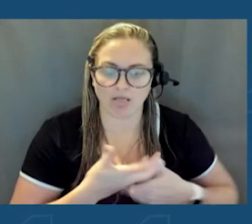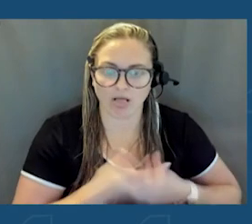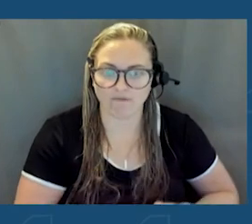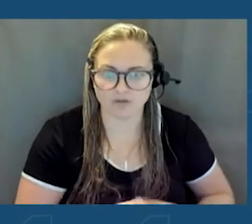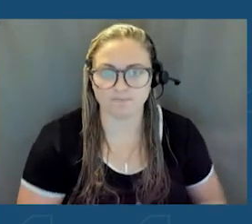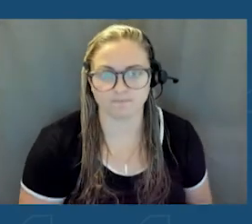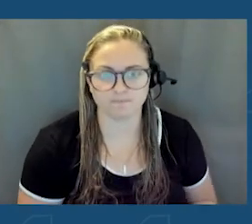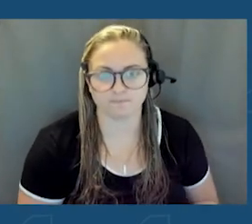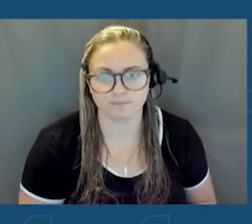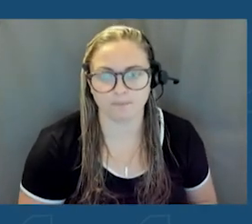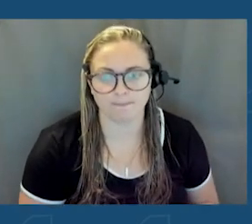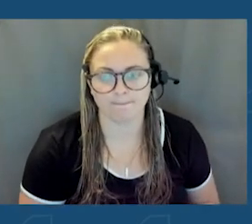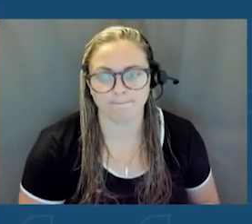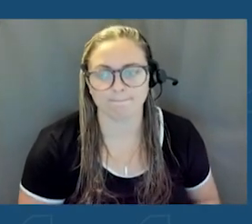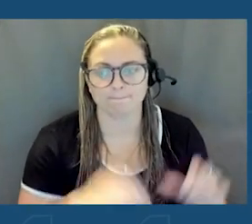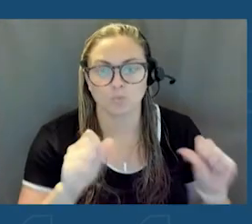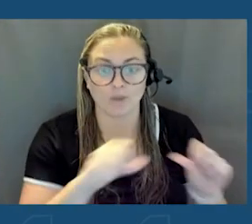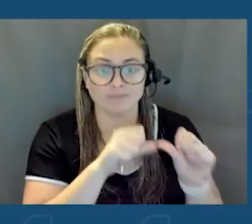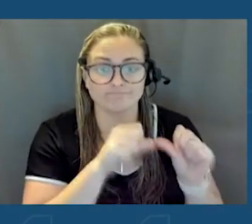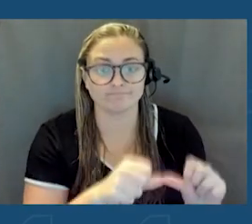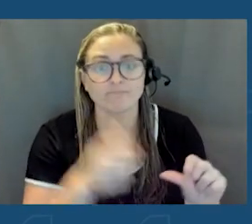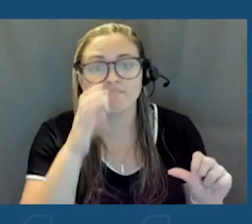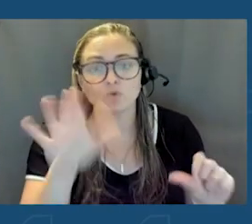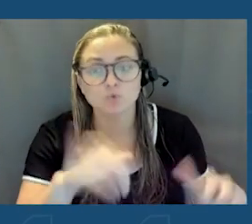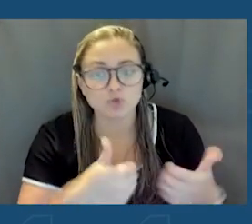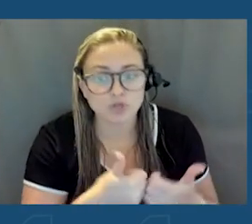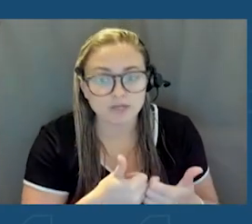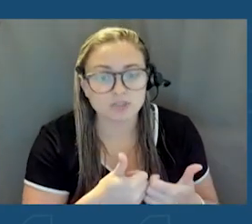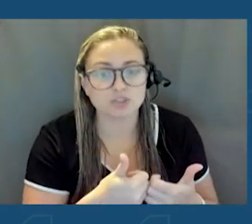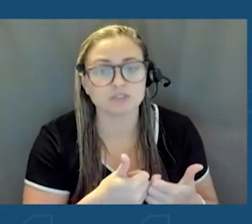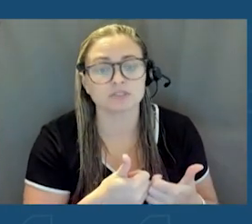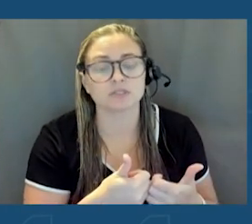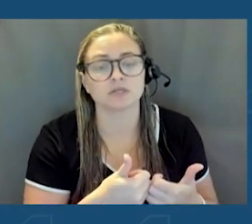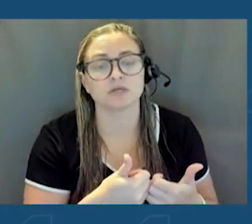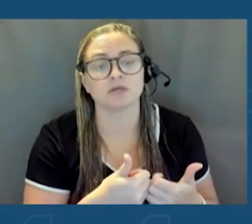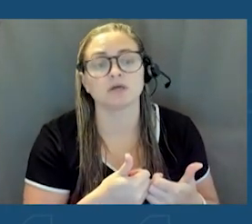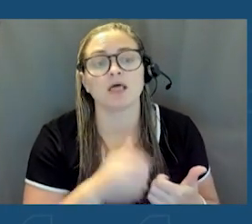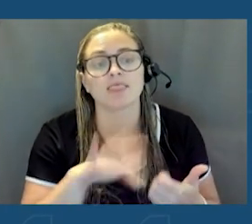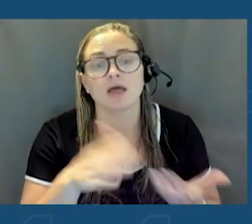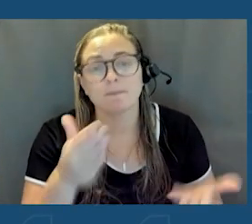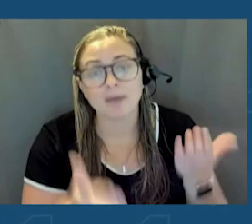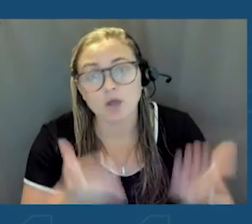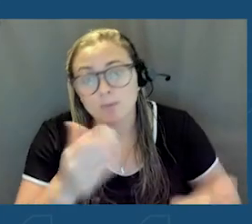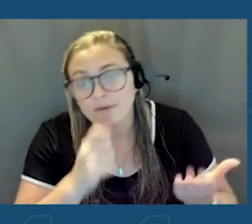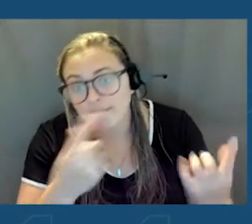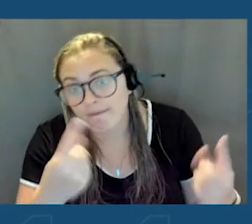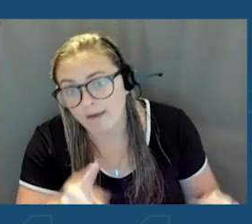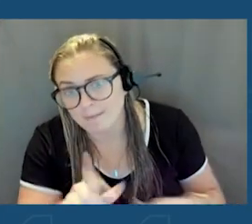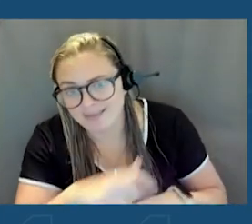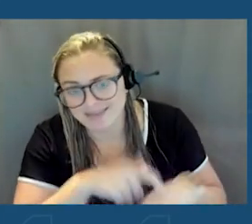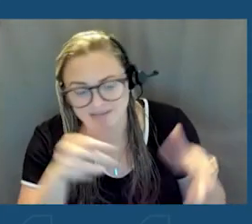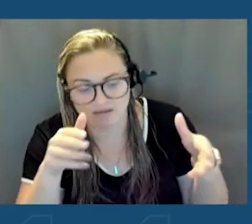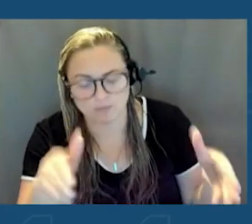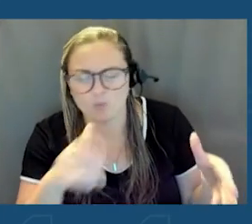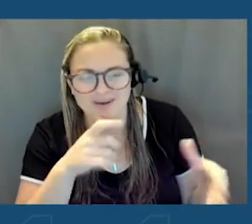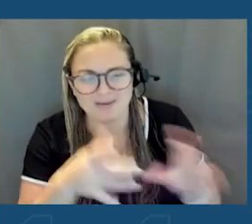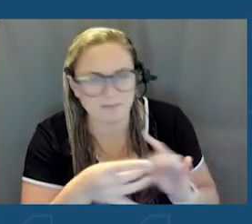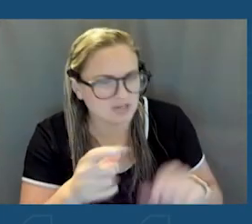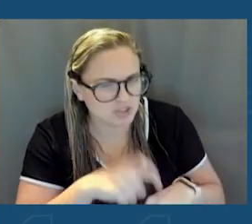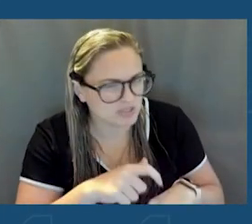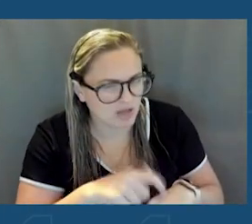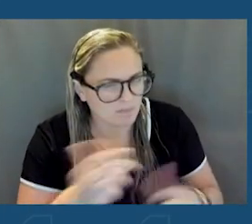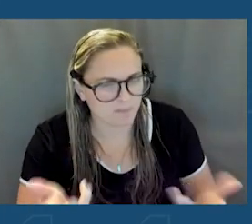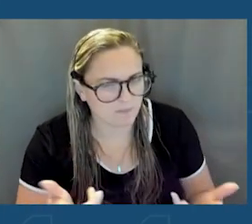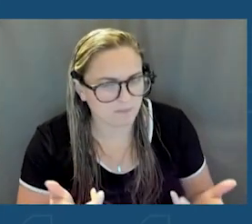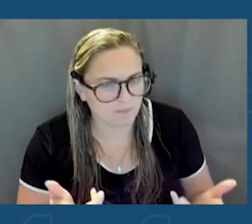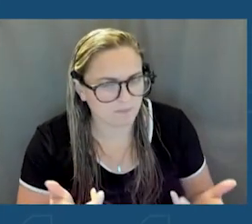will be able to withstand future challenges, and that may or may not happen in that time frame. We didn't say the time frame, but all right,